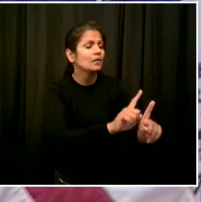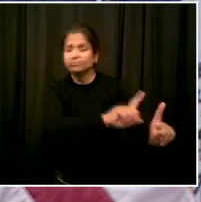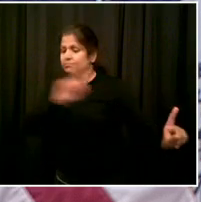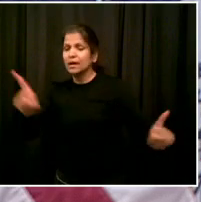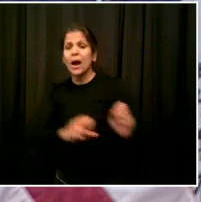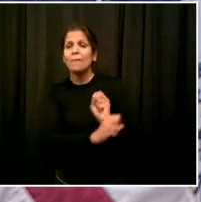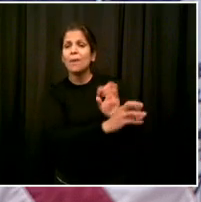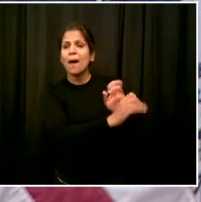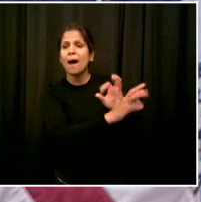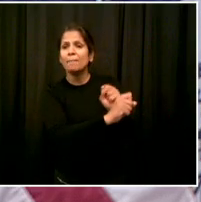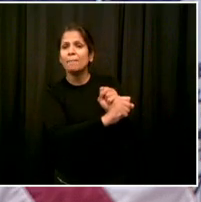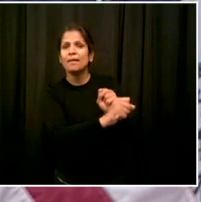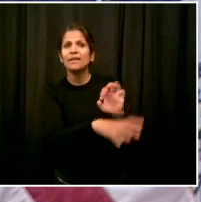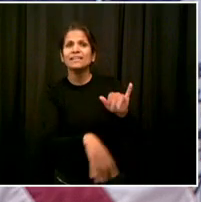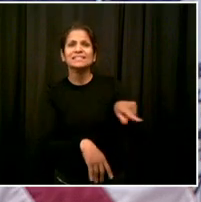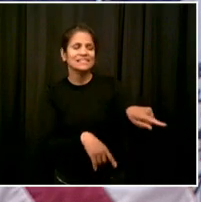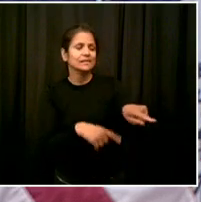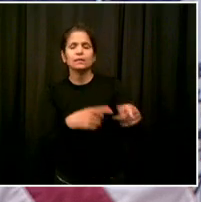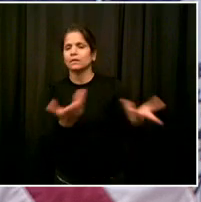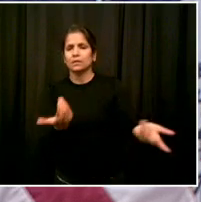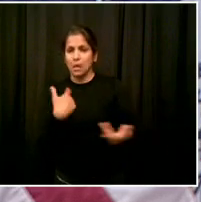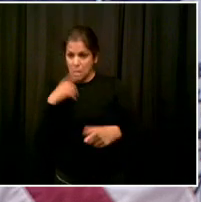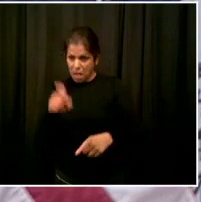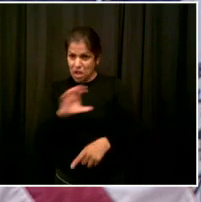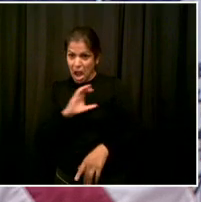Next, we have Shant from the Daily News.